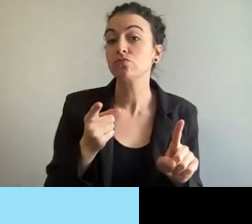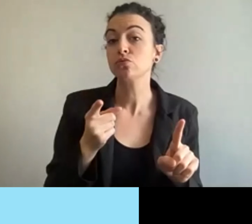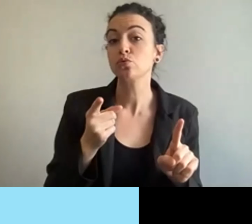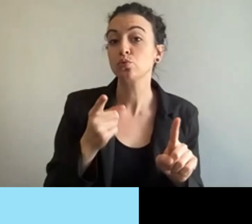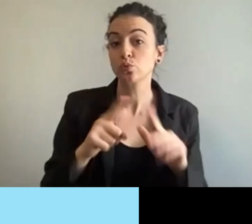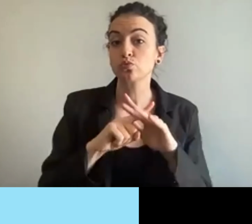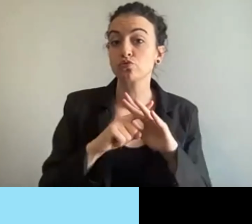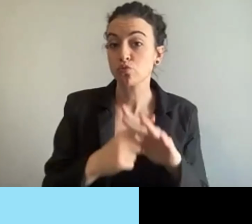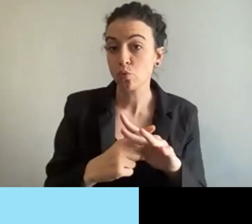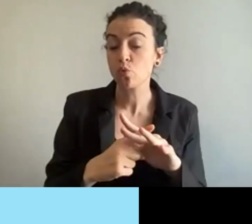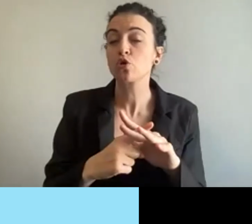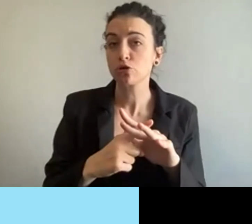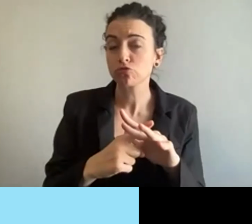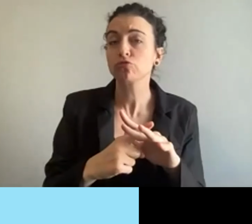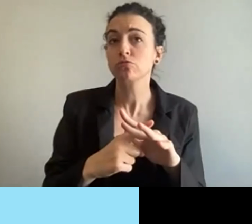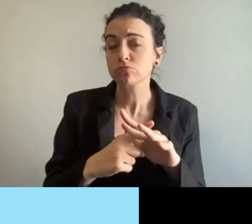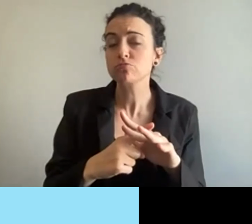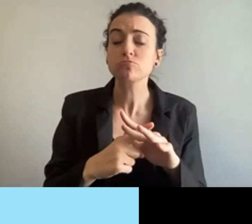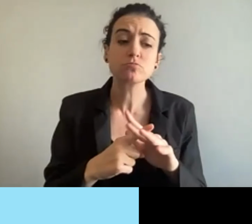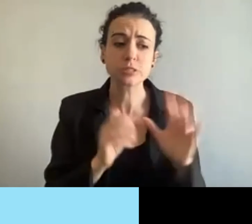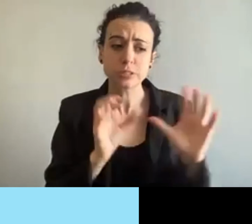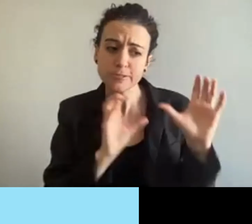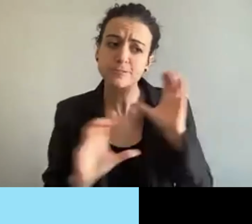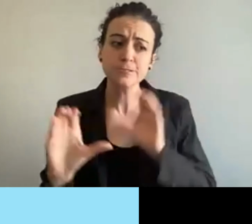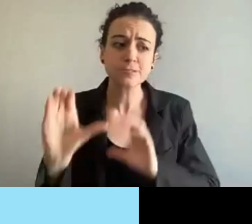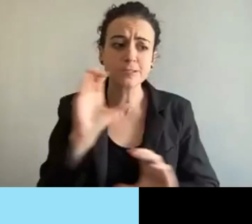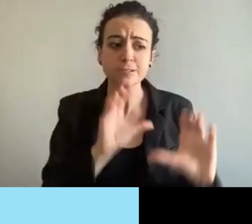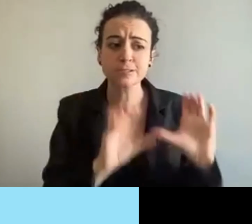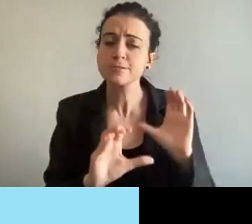might be